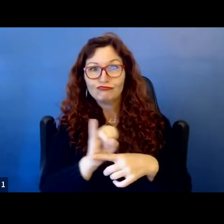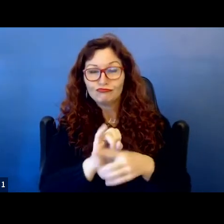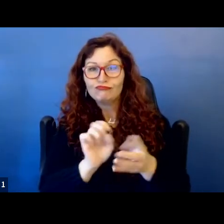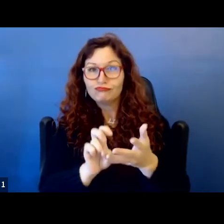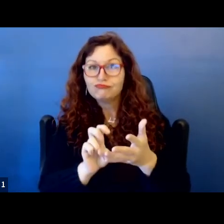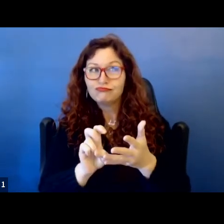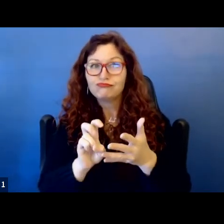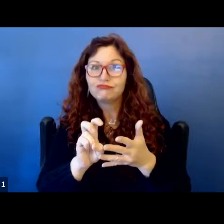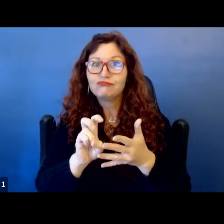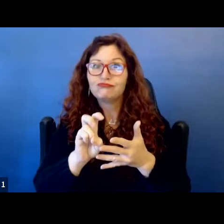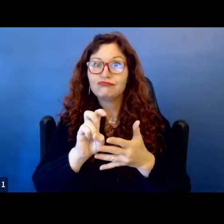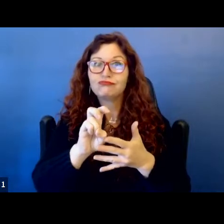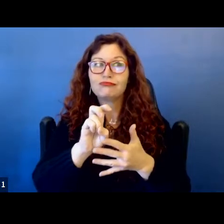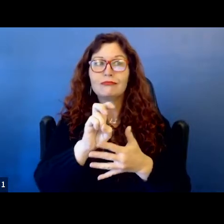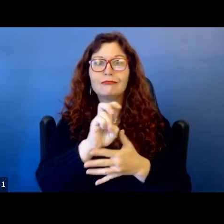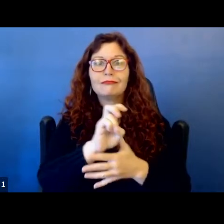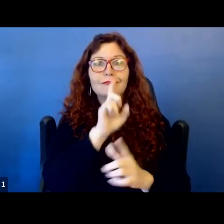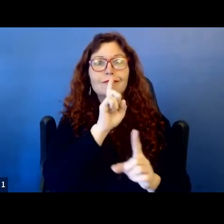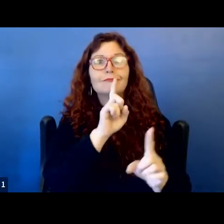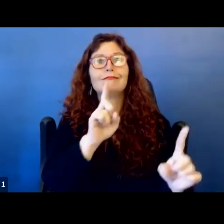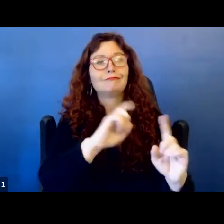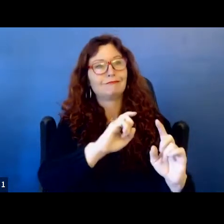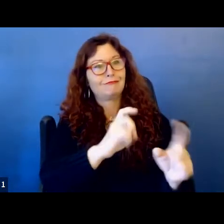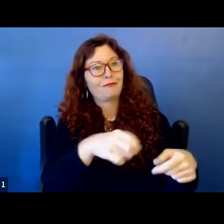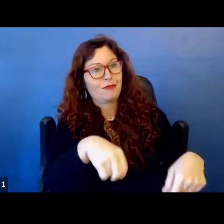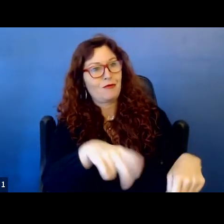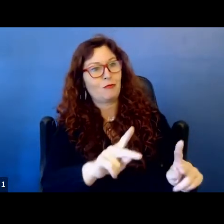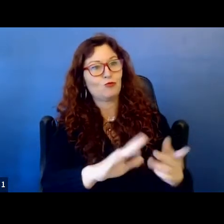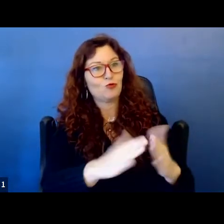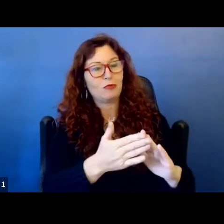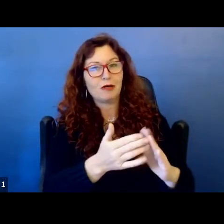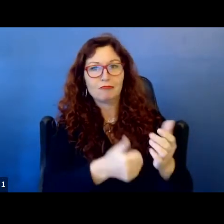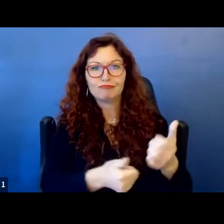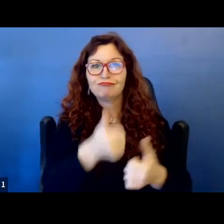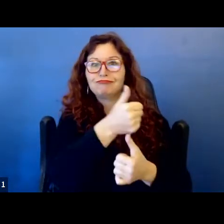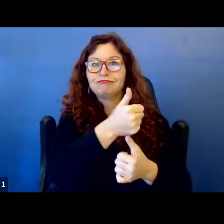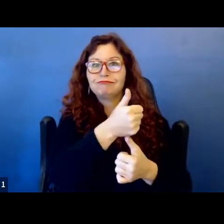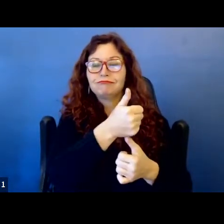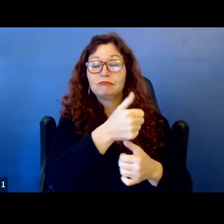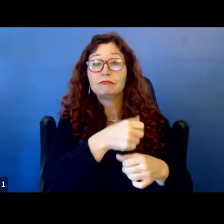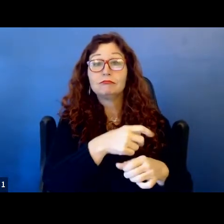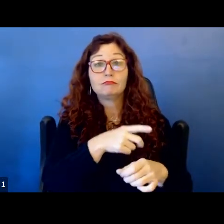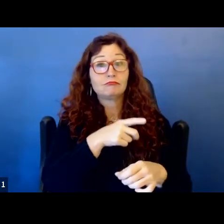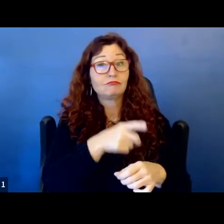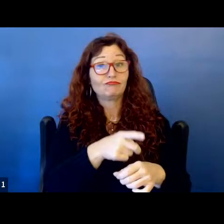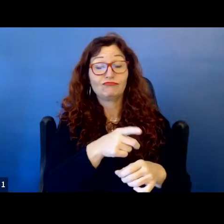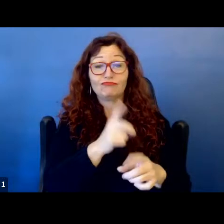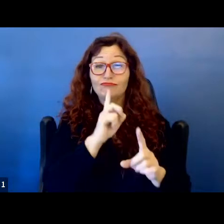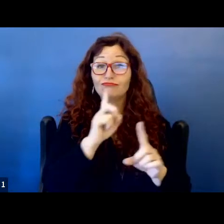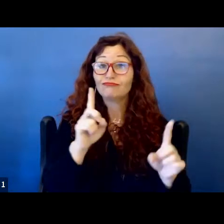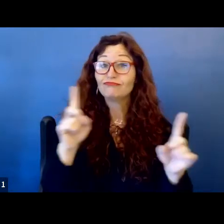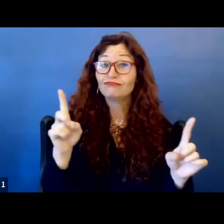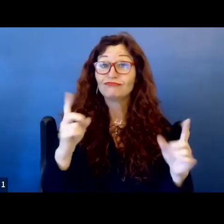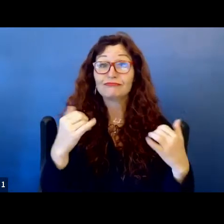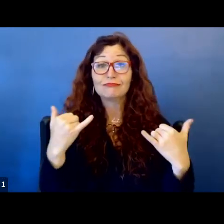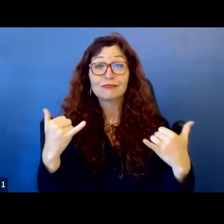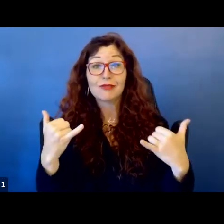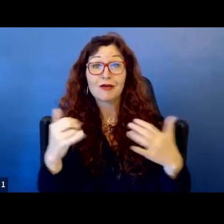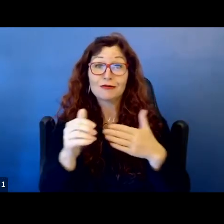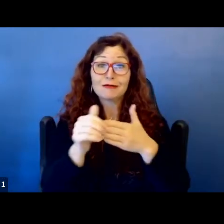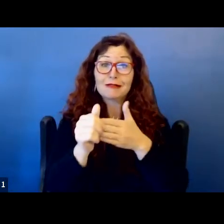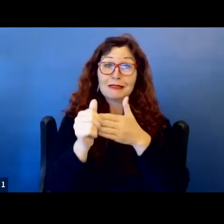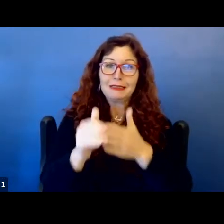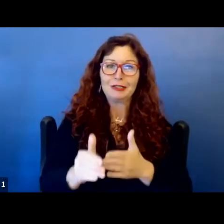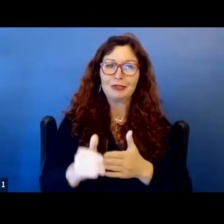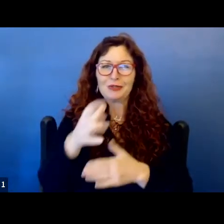an instructor and then with the opportunity to become a field representative she took it she ran with it and she's now the leader of our women build